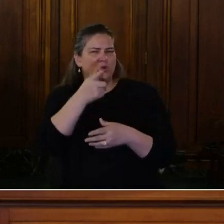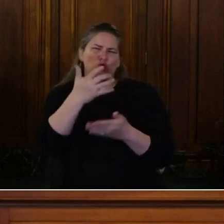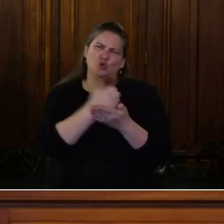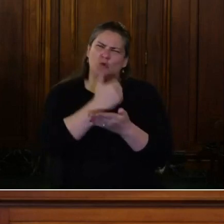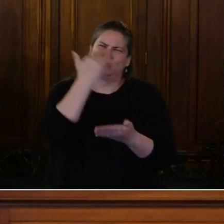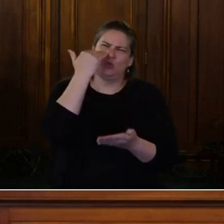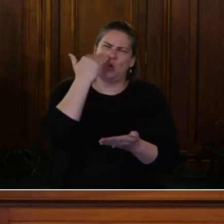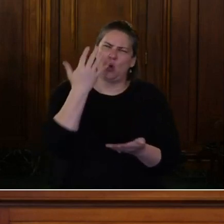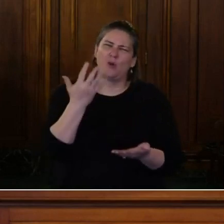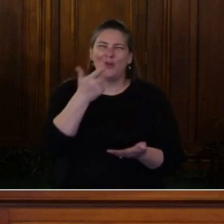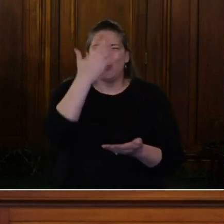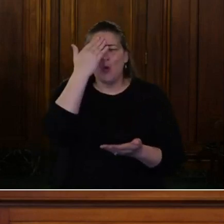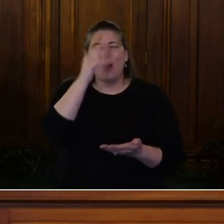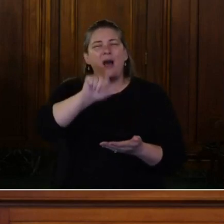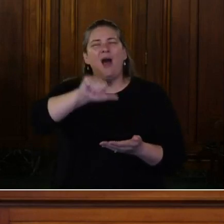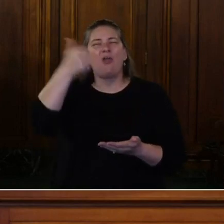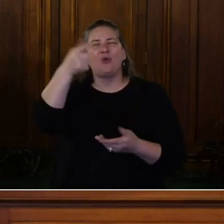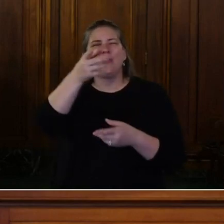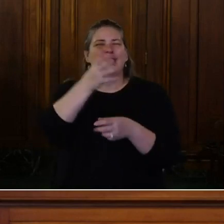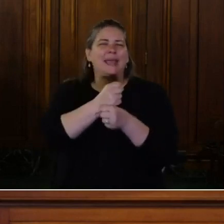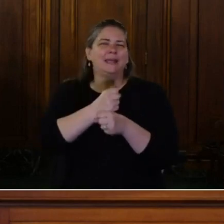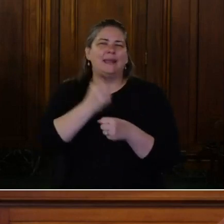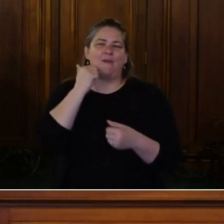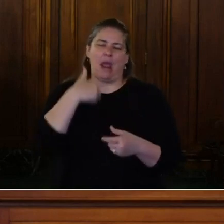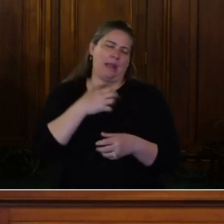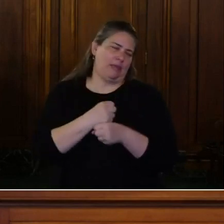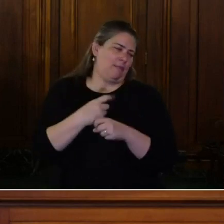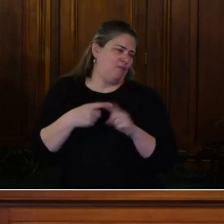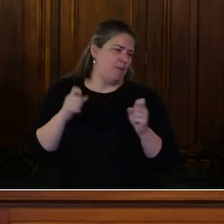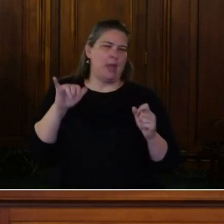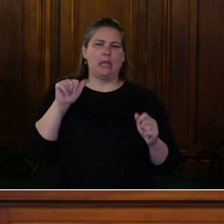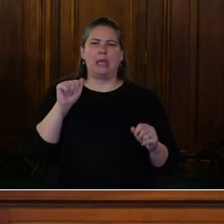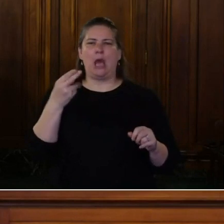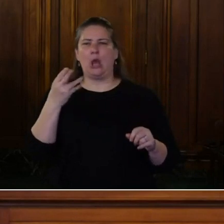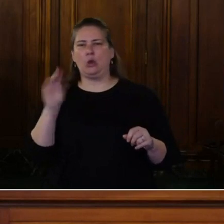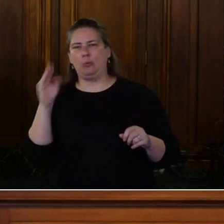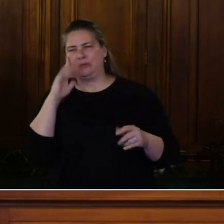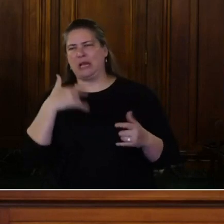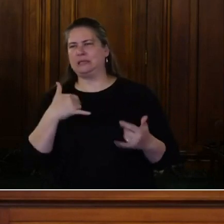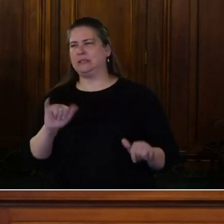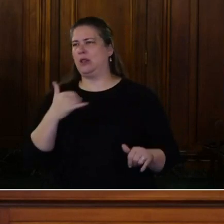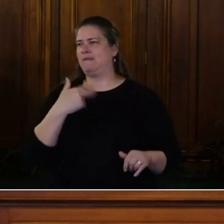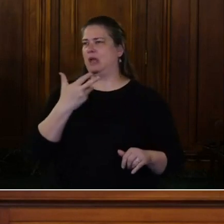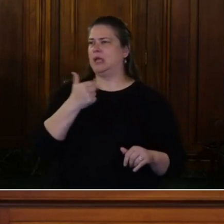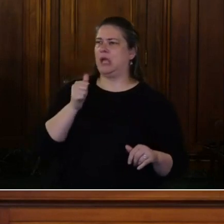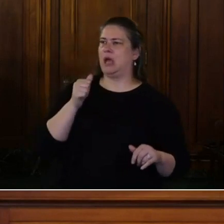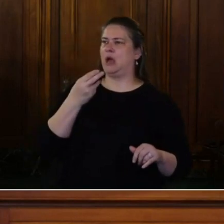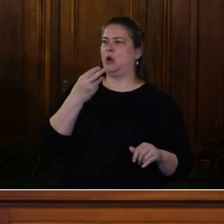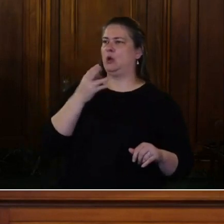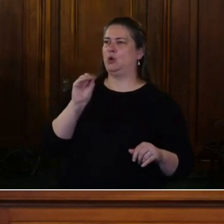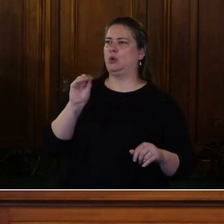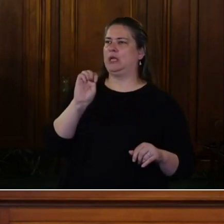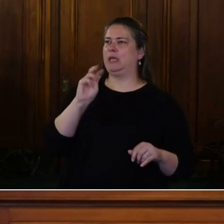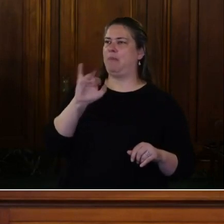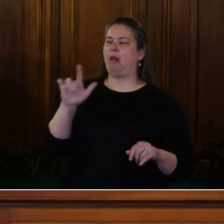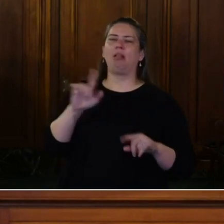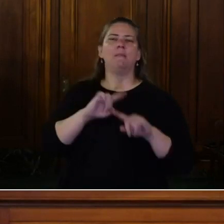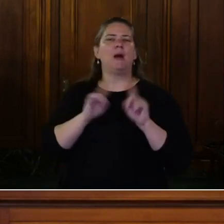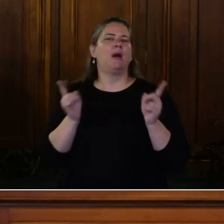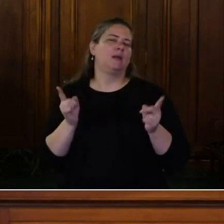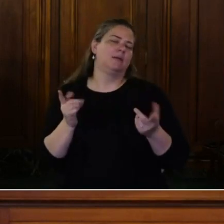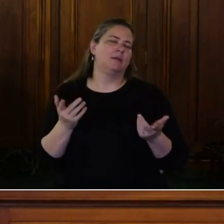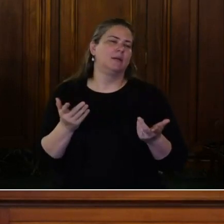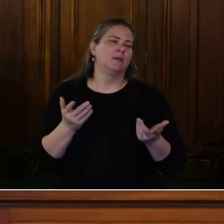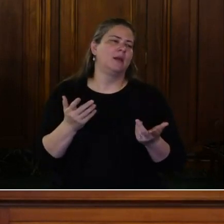the other ones that you get, each and every day. I get them from Yahoo because I still have a Yahoo email. But